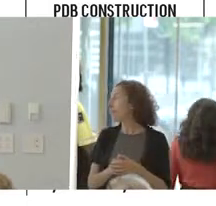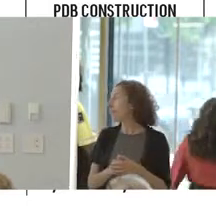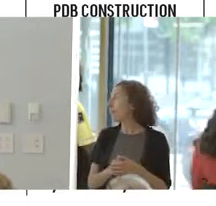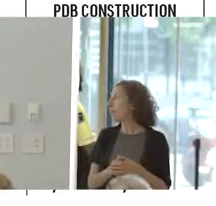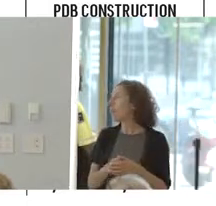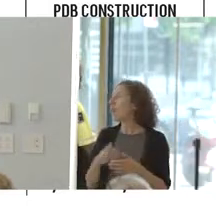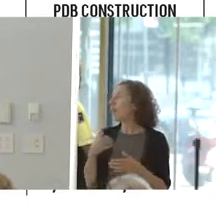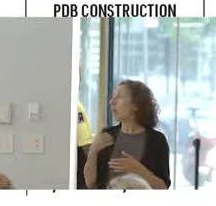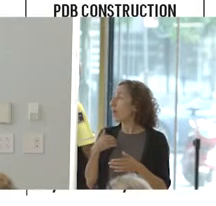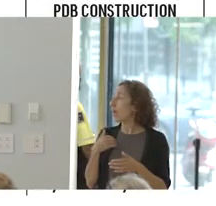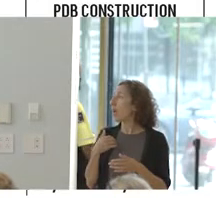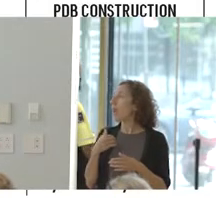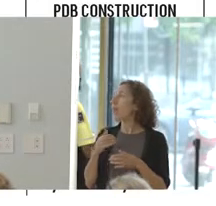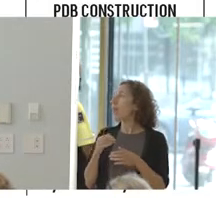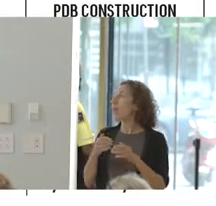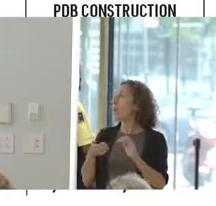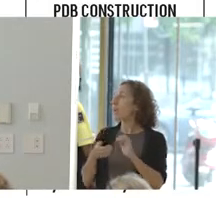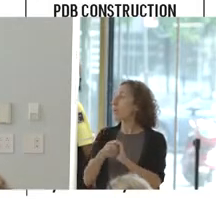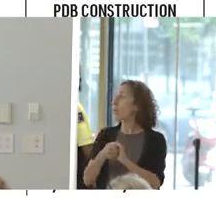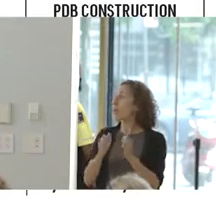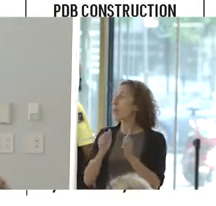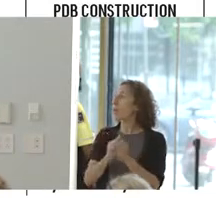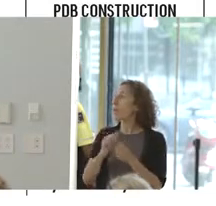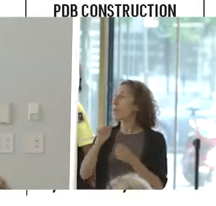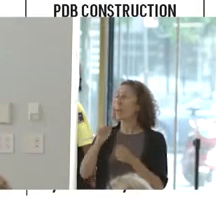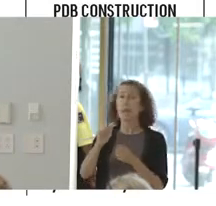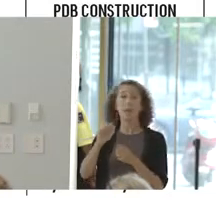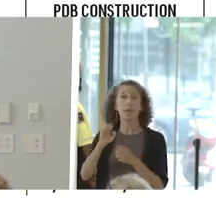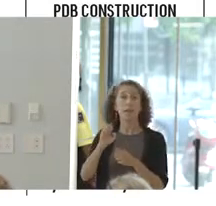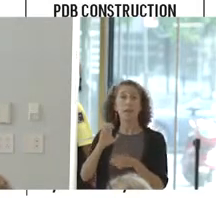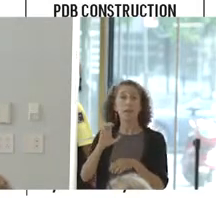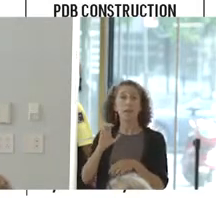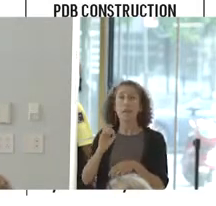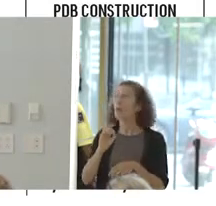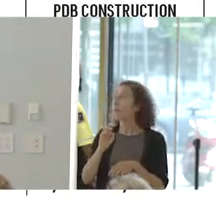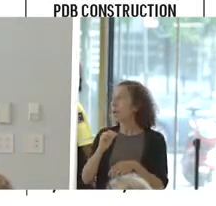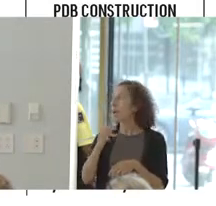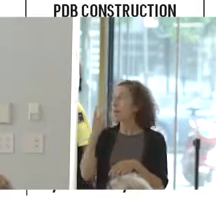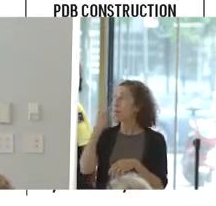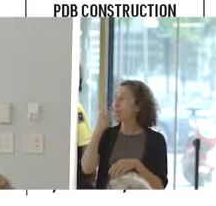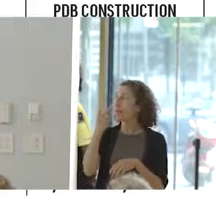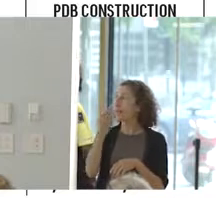AECOM's role as a consulting engineer with the Turner EE Crews team, along with Arcadis, Big, and Scape.